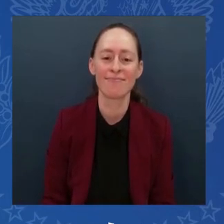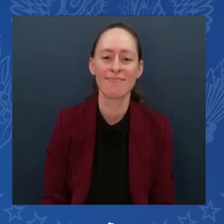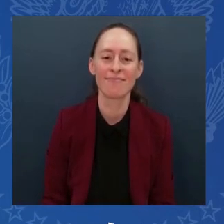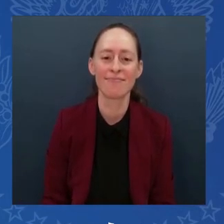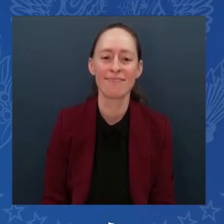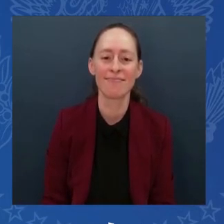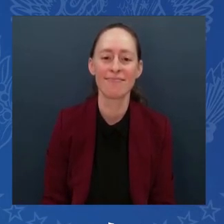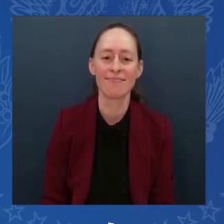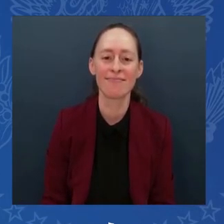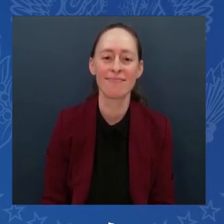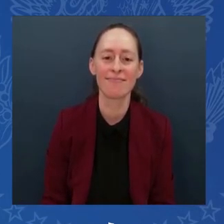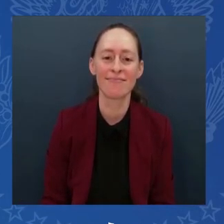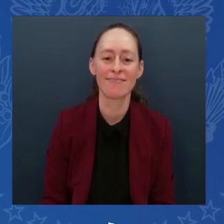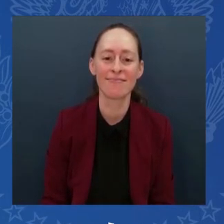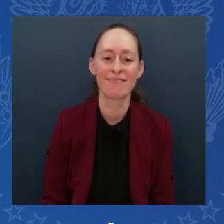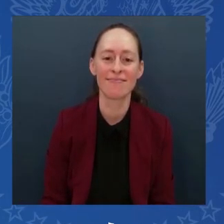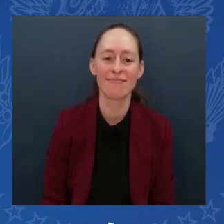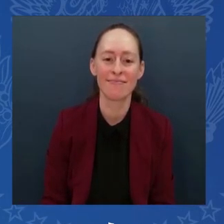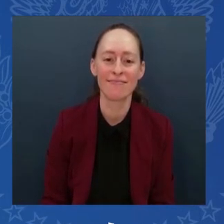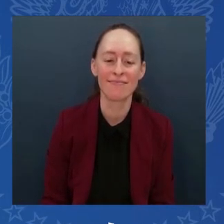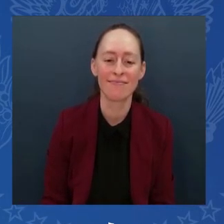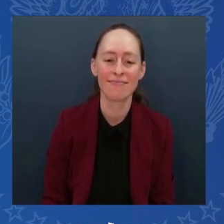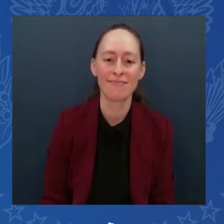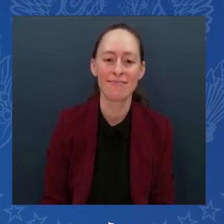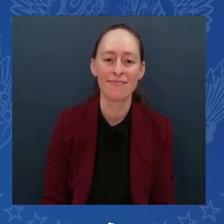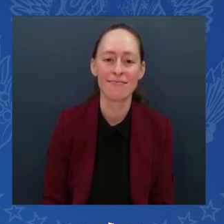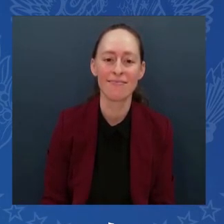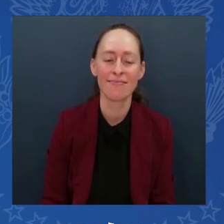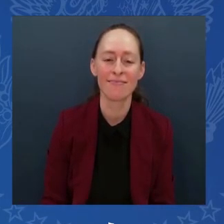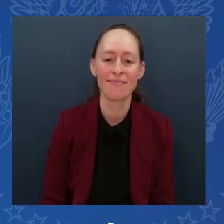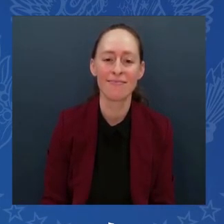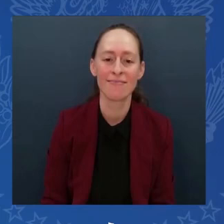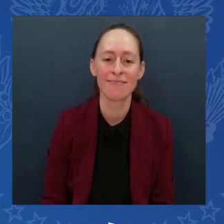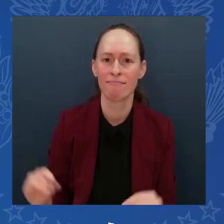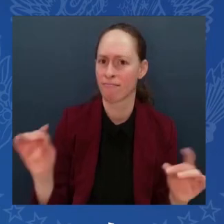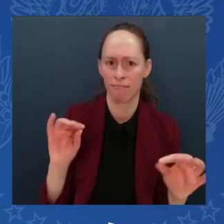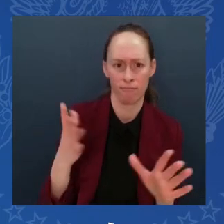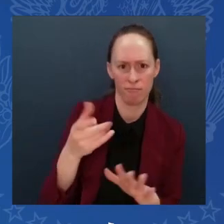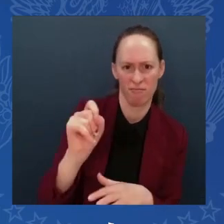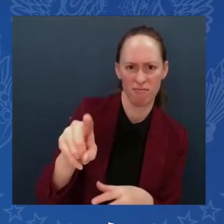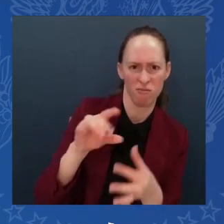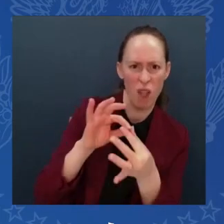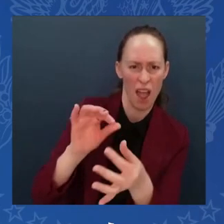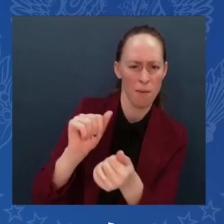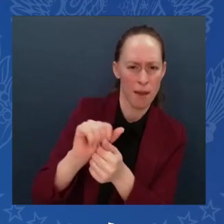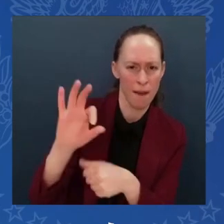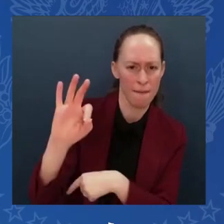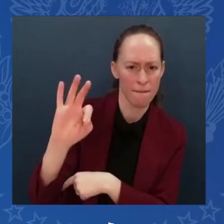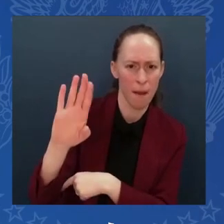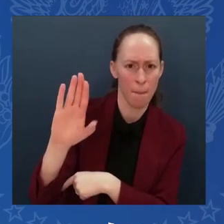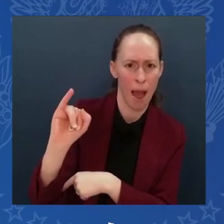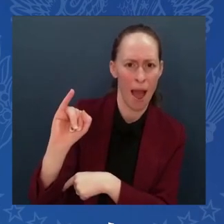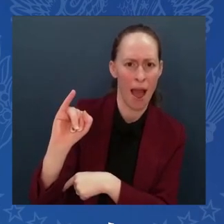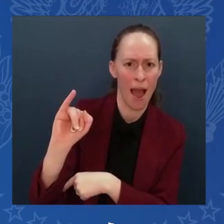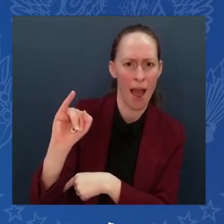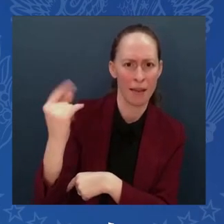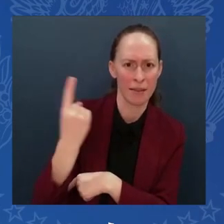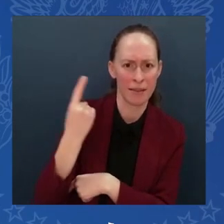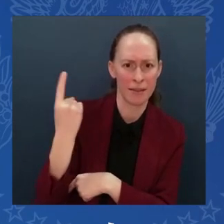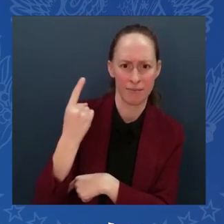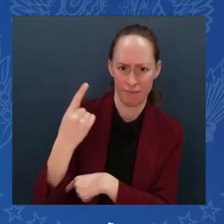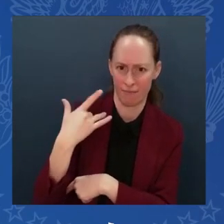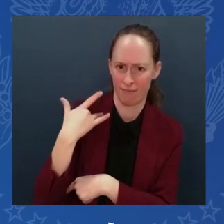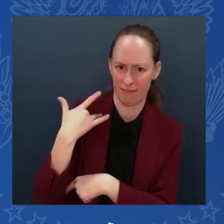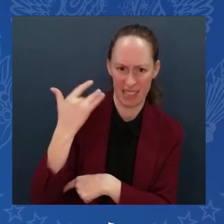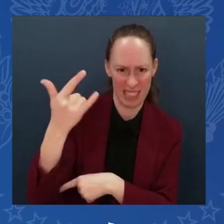informant at the center of the impeachment inquiry into you has been indicted for allegedly lying. Your reaction to that, and should the inquiry be